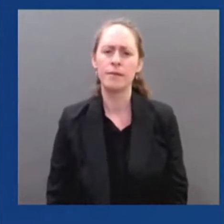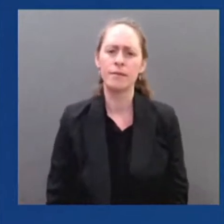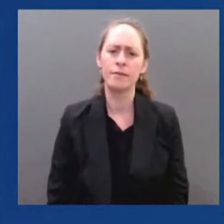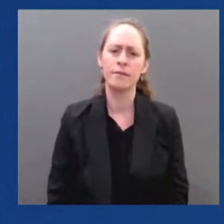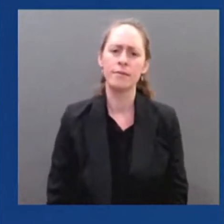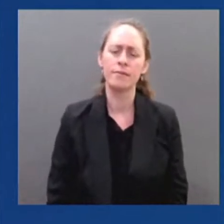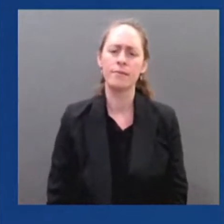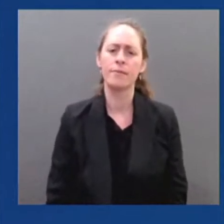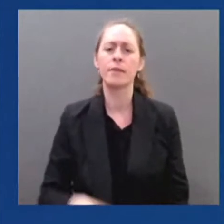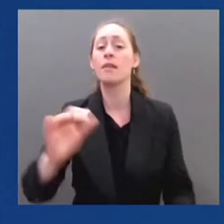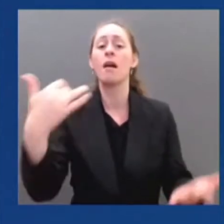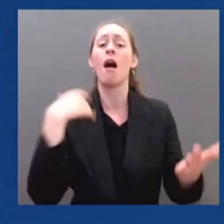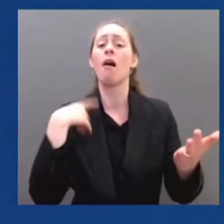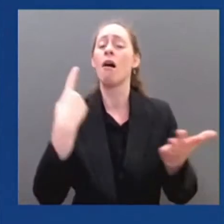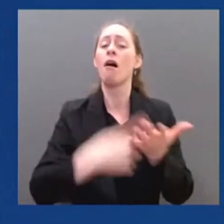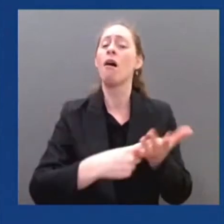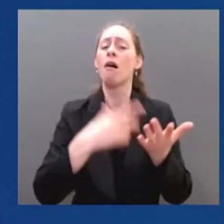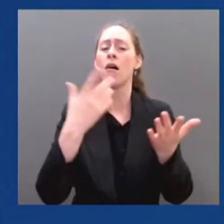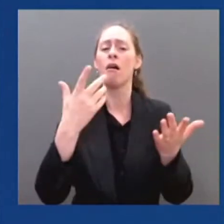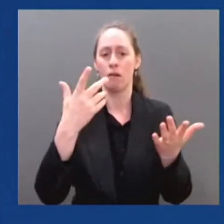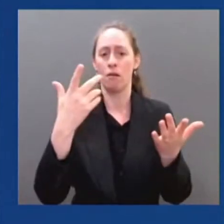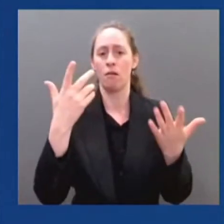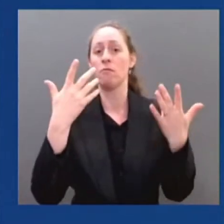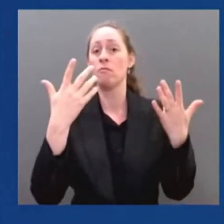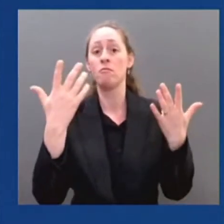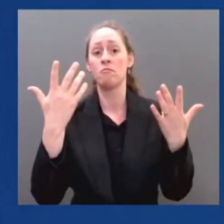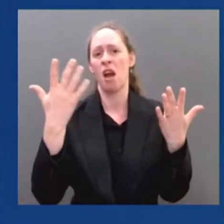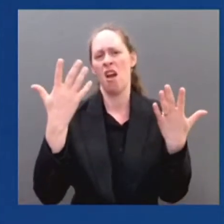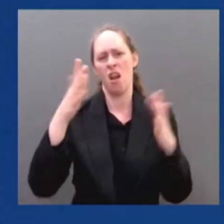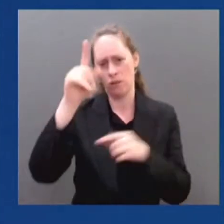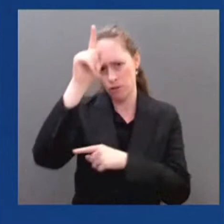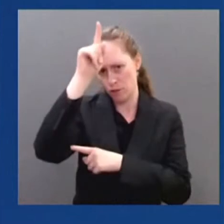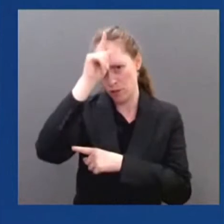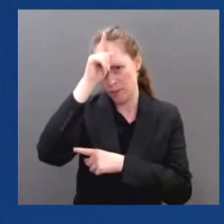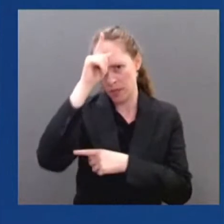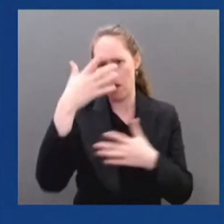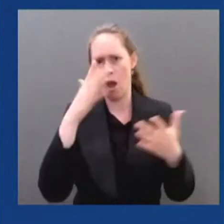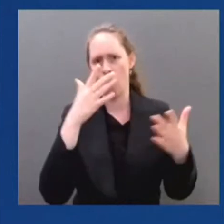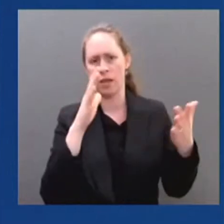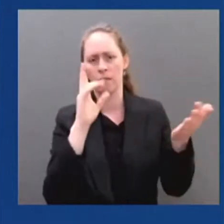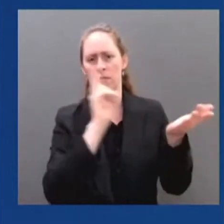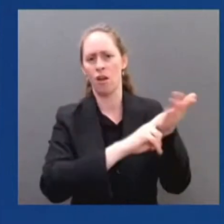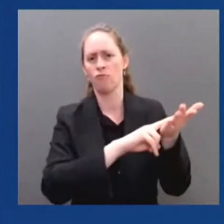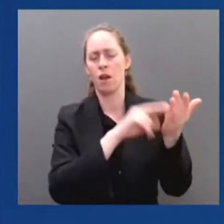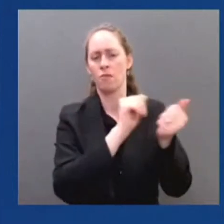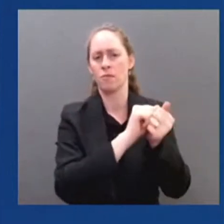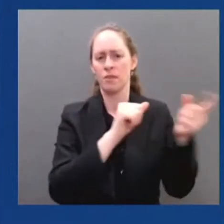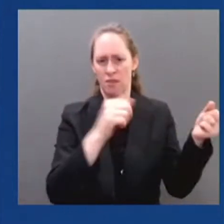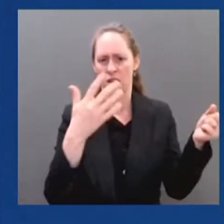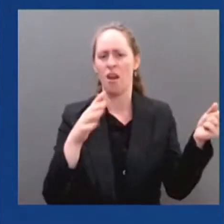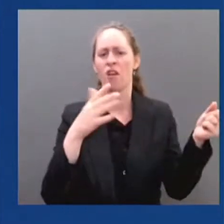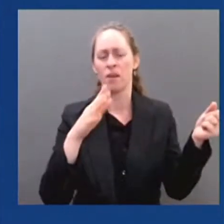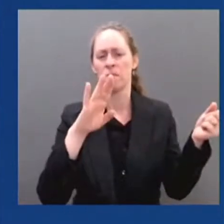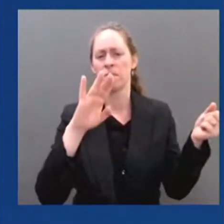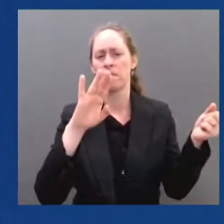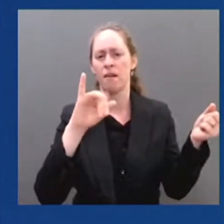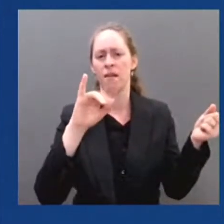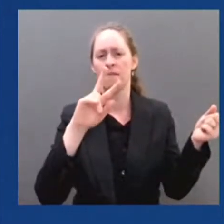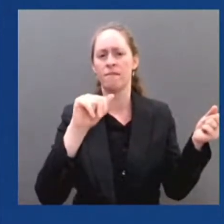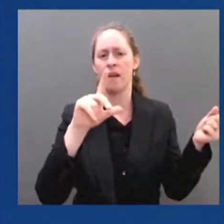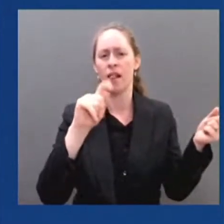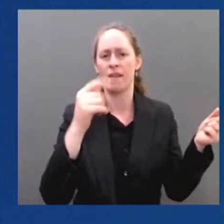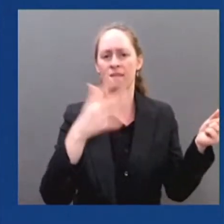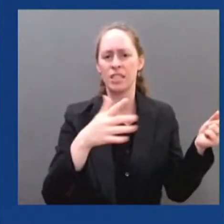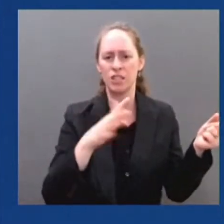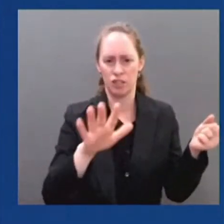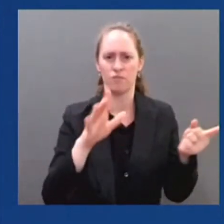generation of vaccines, these bivalent vaccines. I believe both with Moderna and Pfizer, though I'm not 100% sure. But they certainly have. What